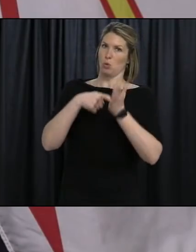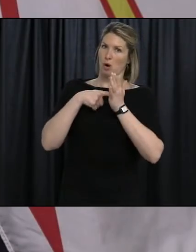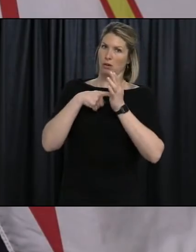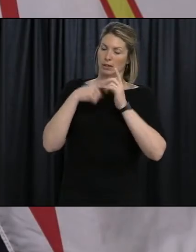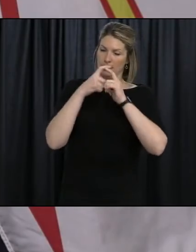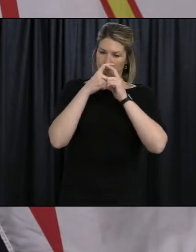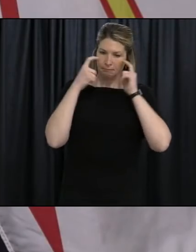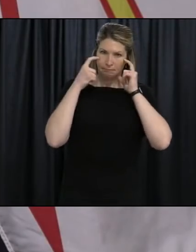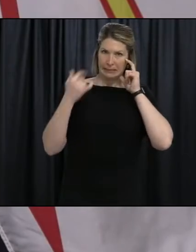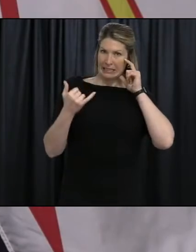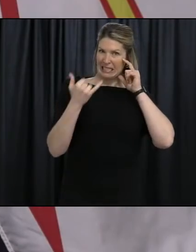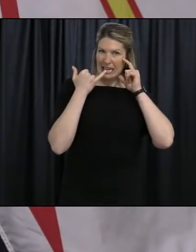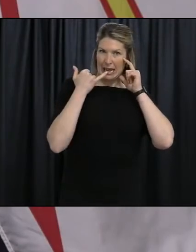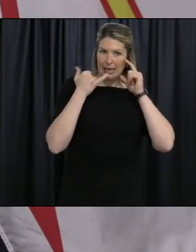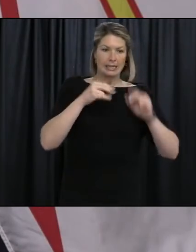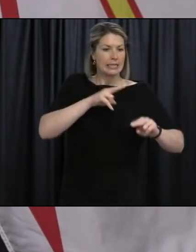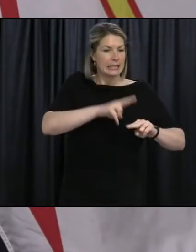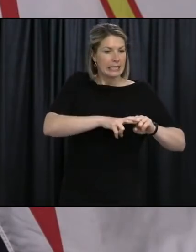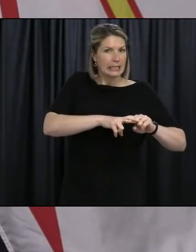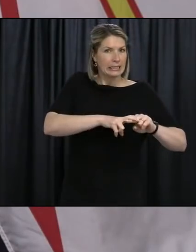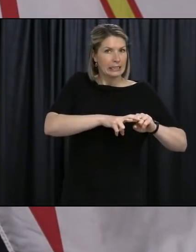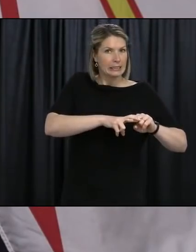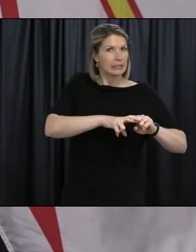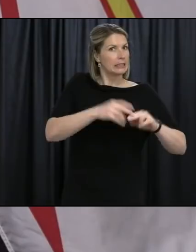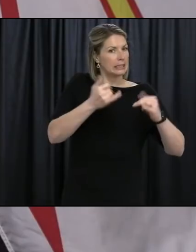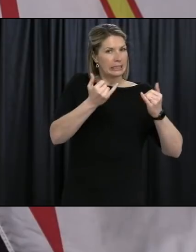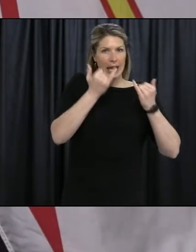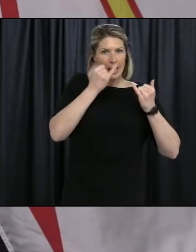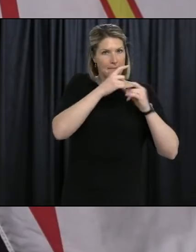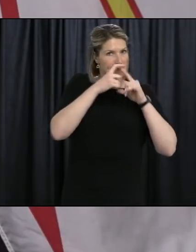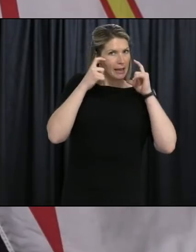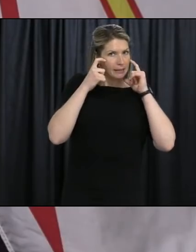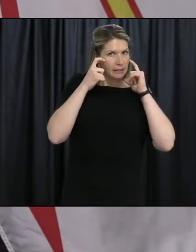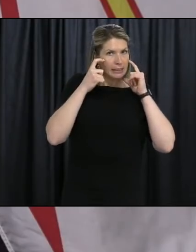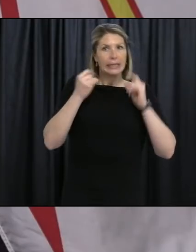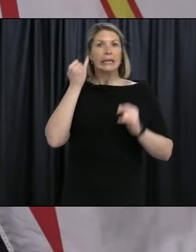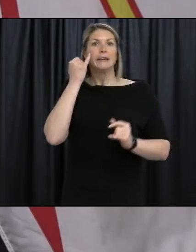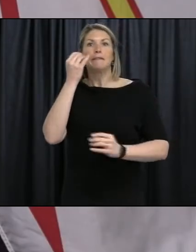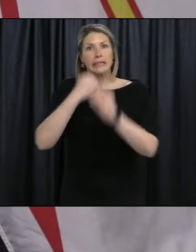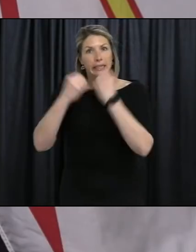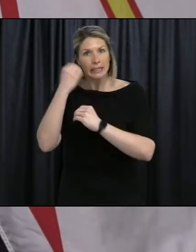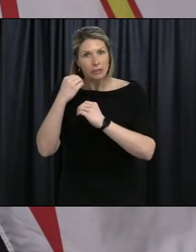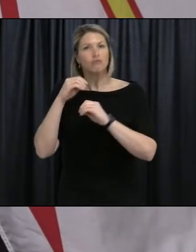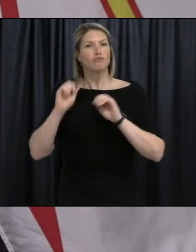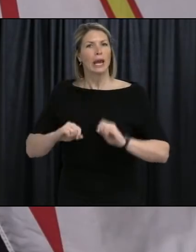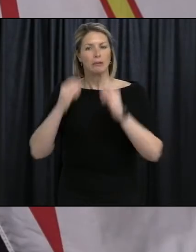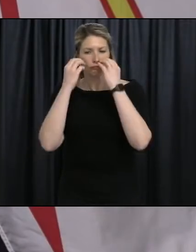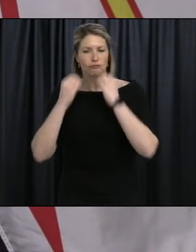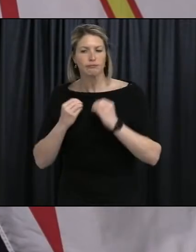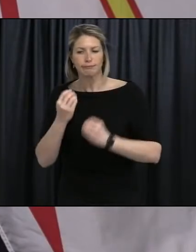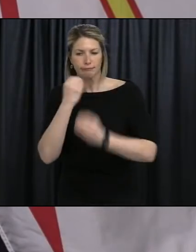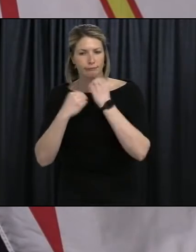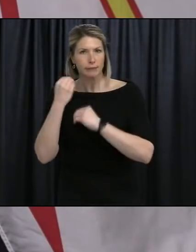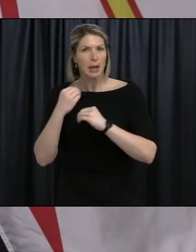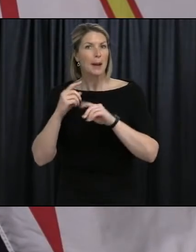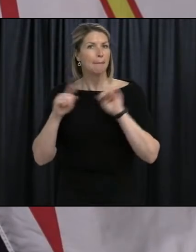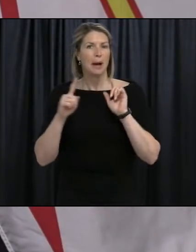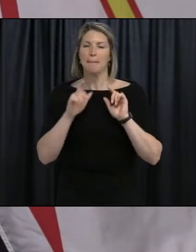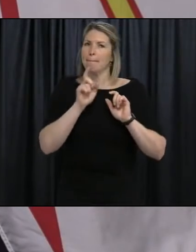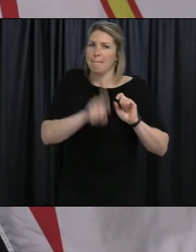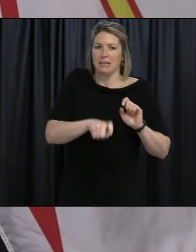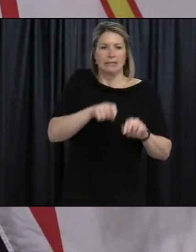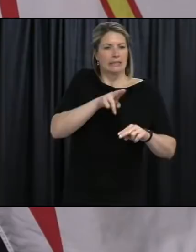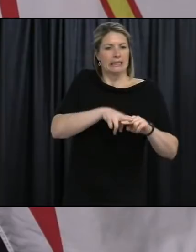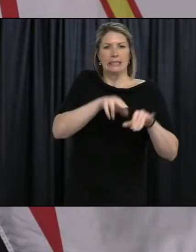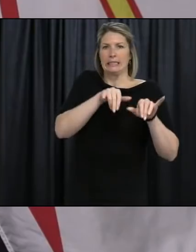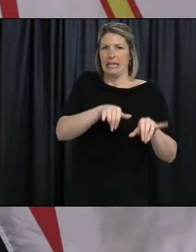keep their mask on when seated and not eating. Returning to larger gatherings must be done in conjunction with strict adherence to public